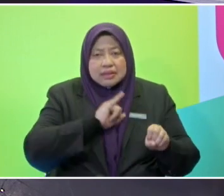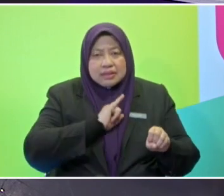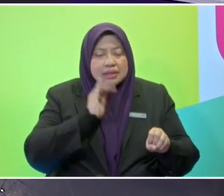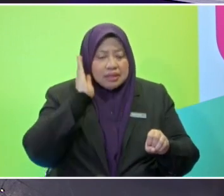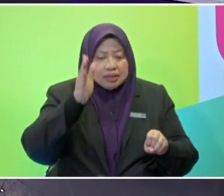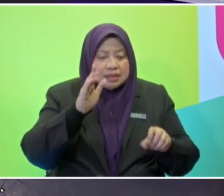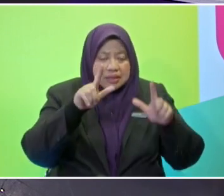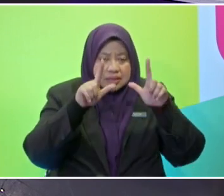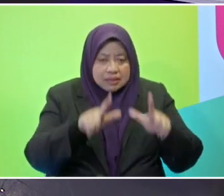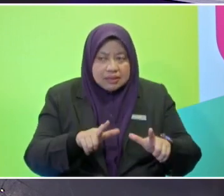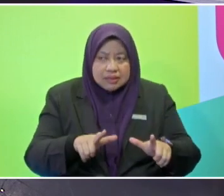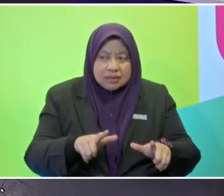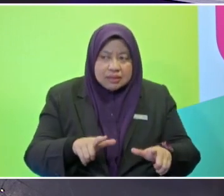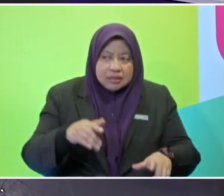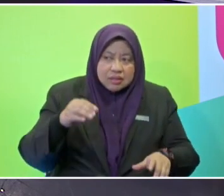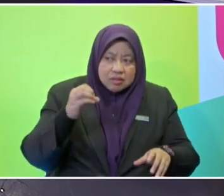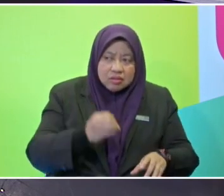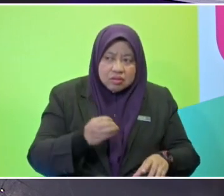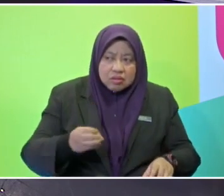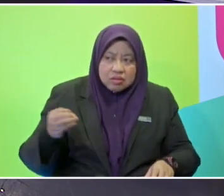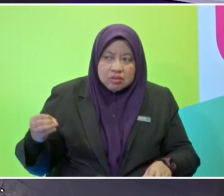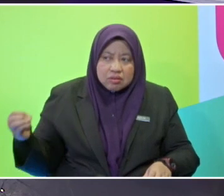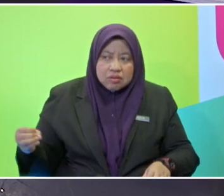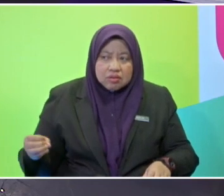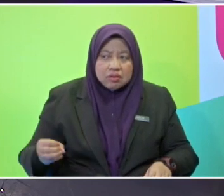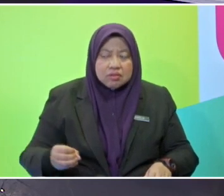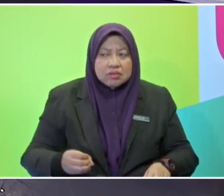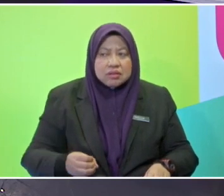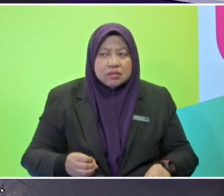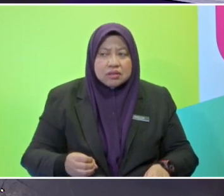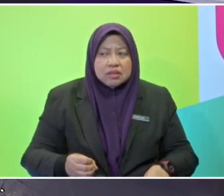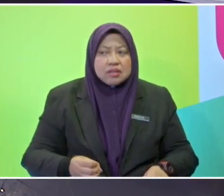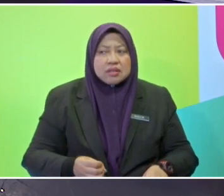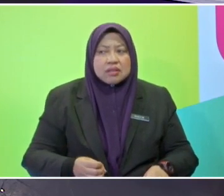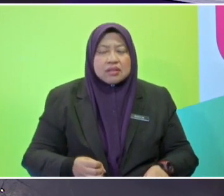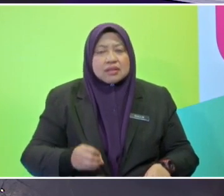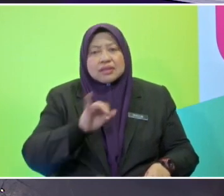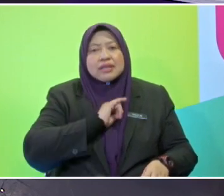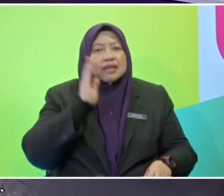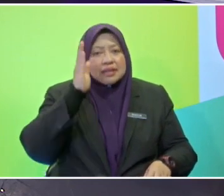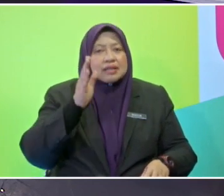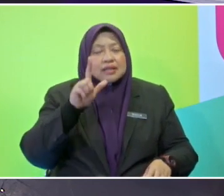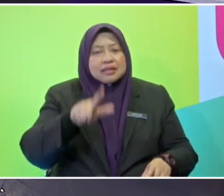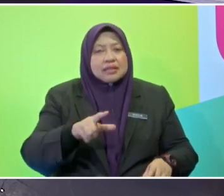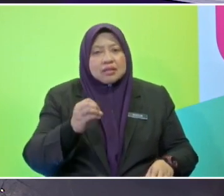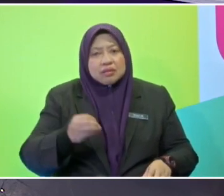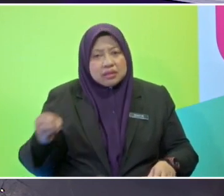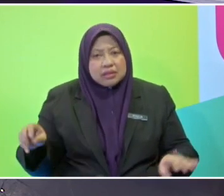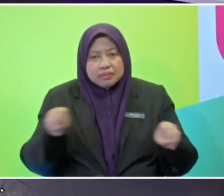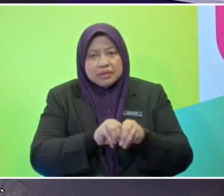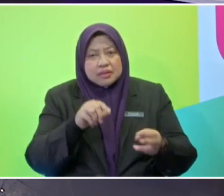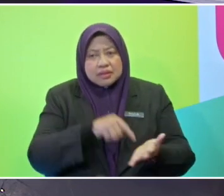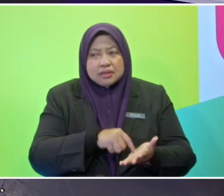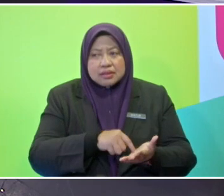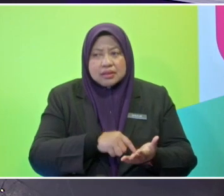Vertically, horizontally. Yeah. This one. Okay, Oh, no, I upright. think we're going to put it horizontally. Okay. Okay,